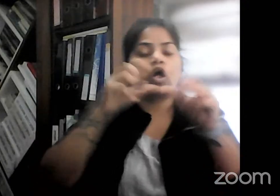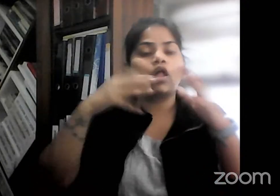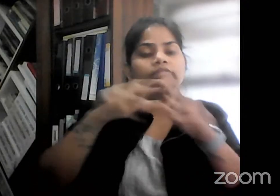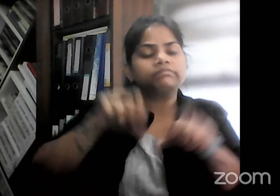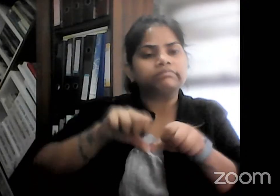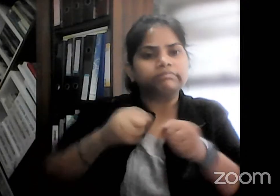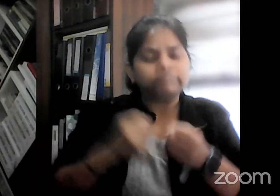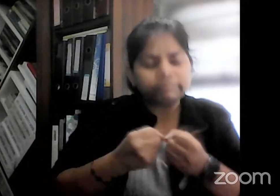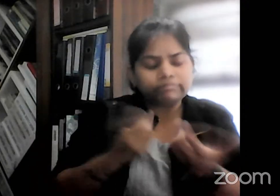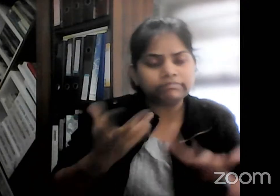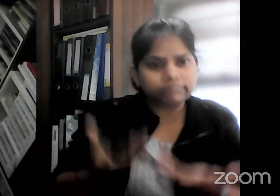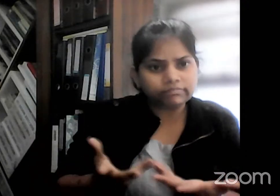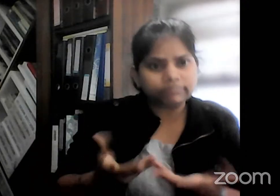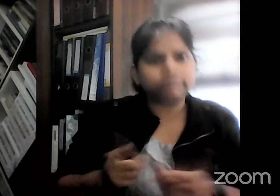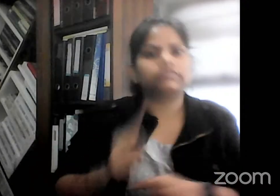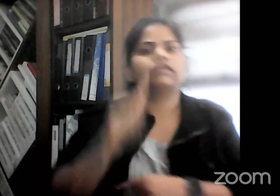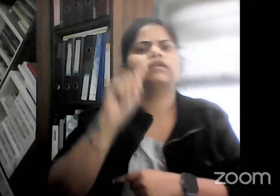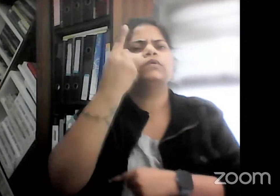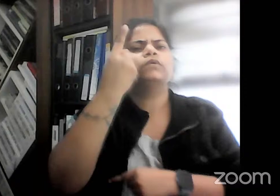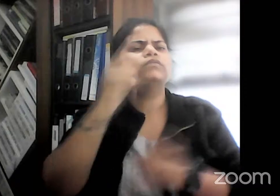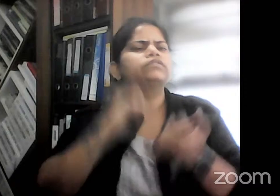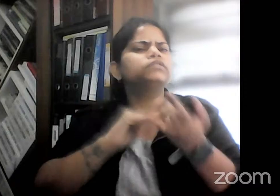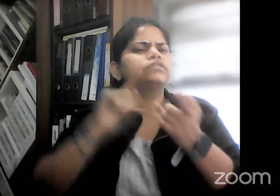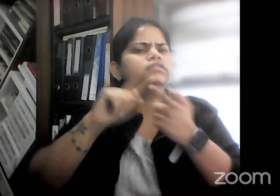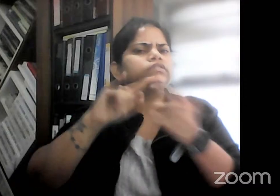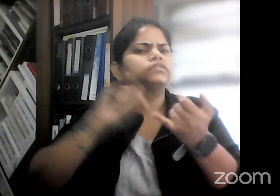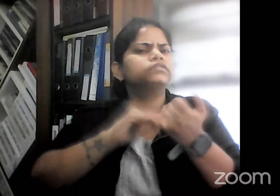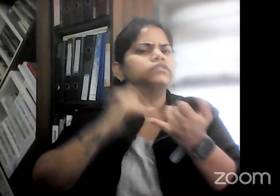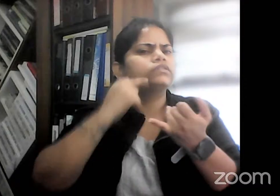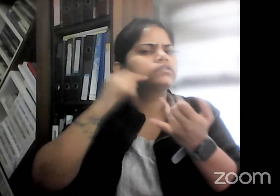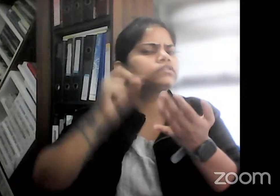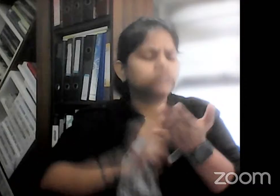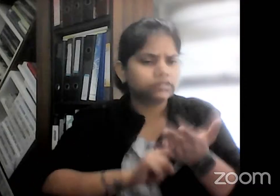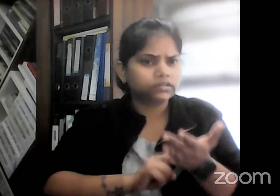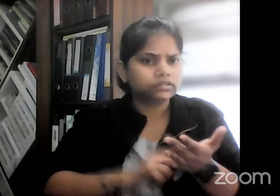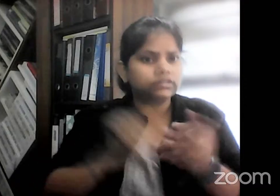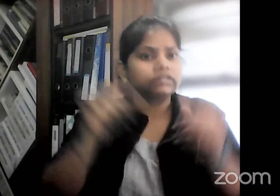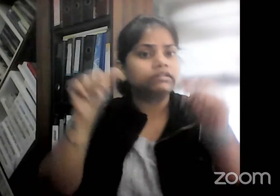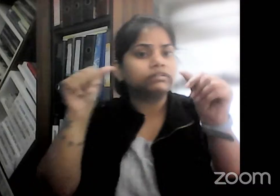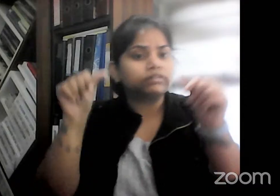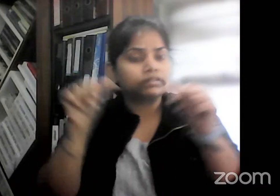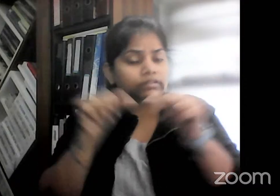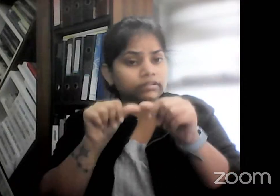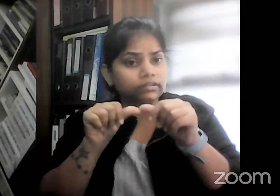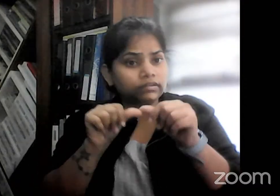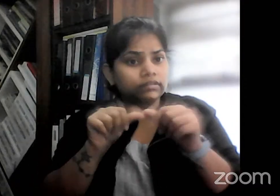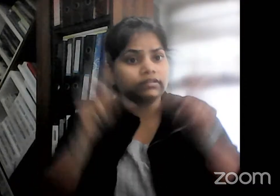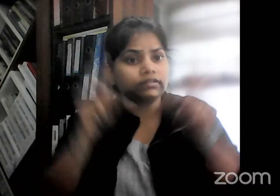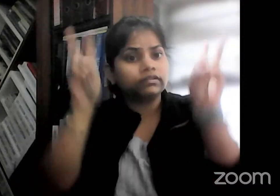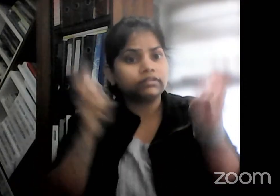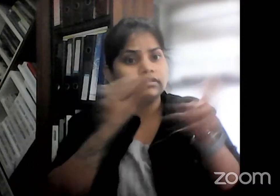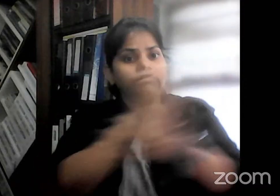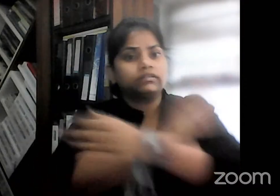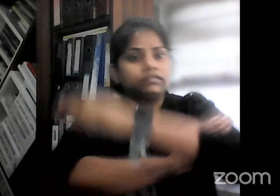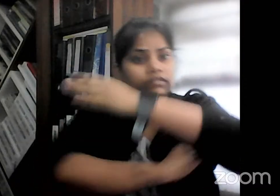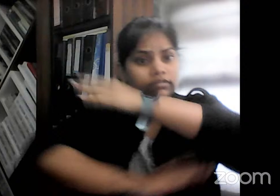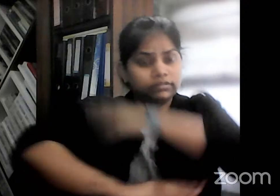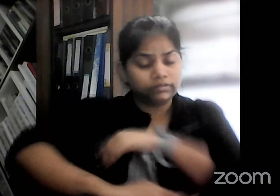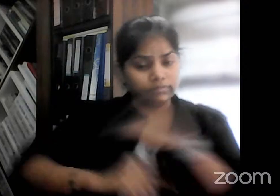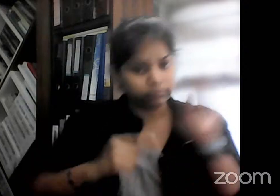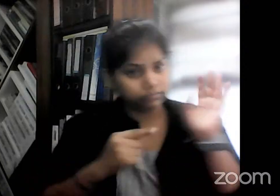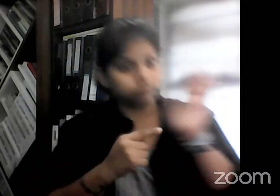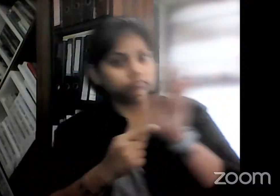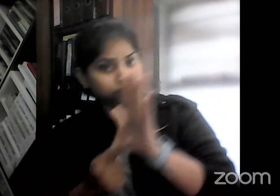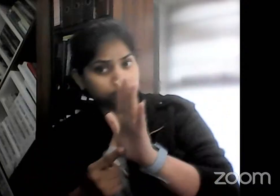session A, it's been titled Disability and Experience, and it will be chaired by Sandeep Singh. May